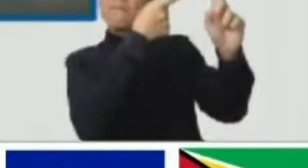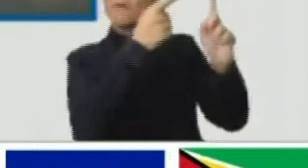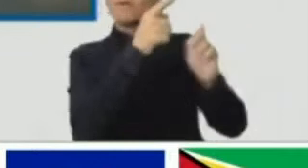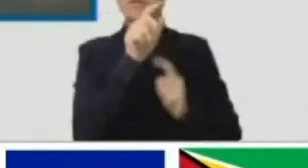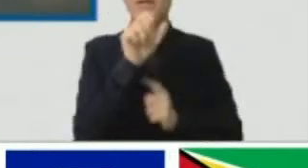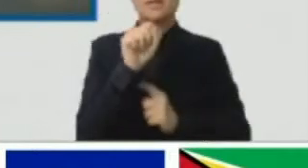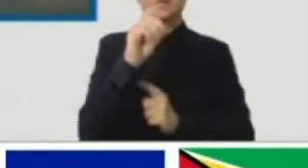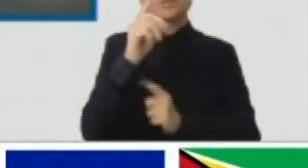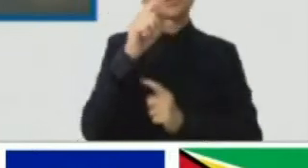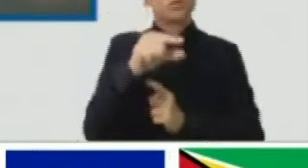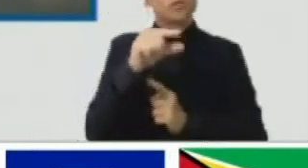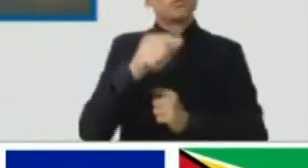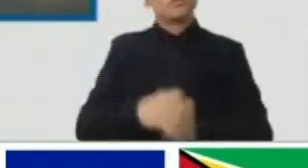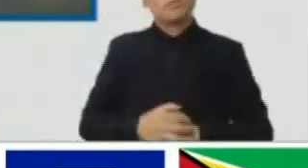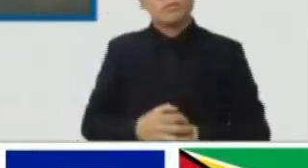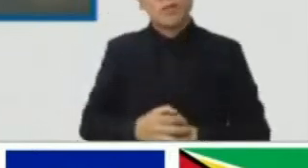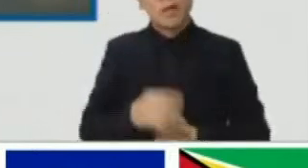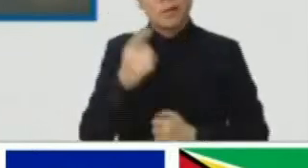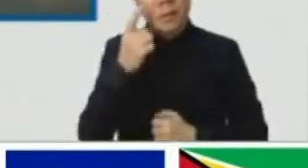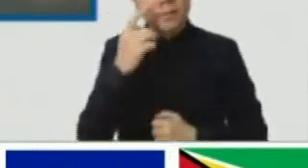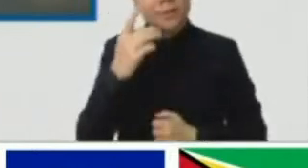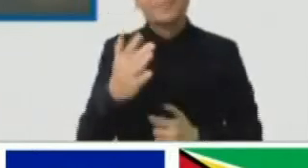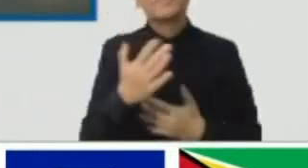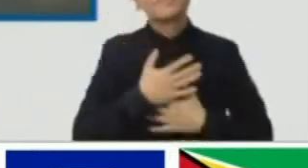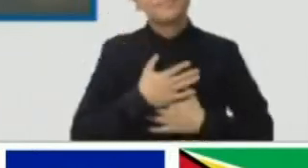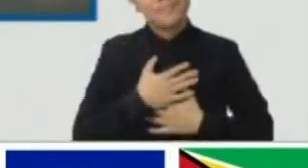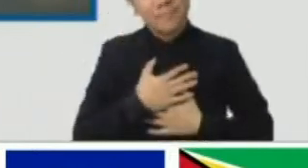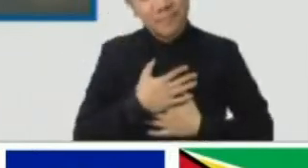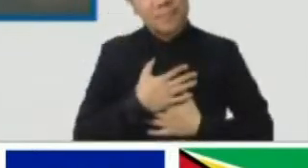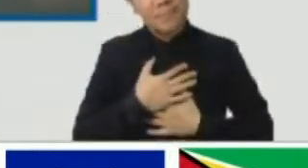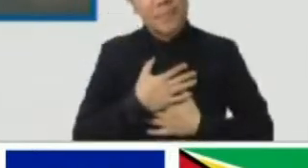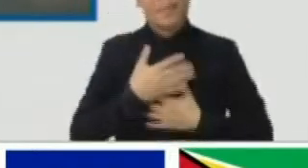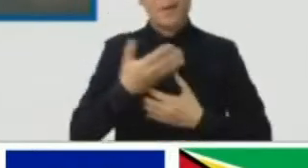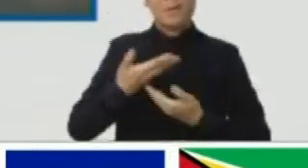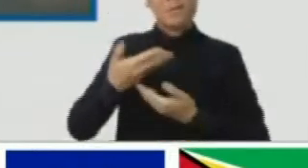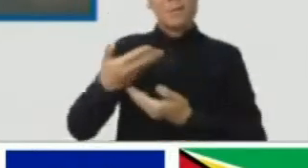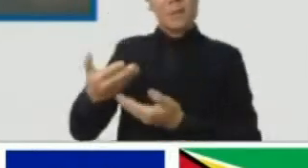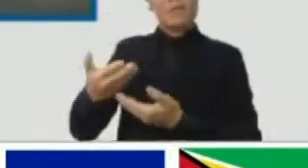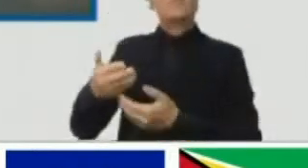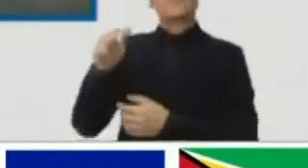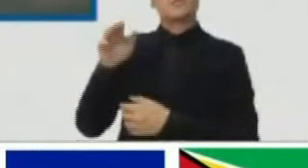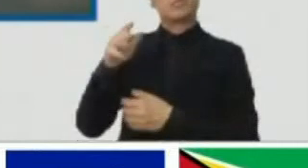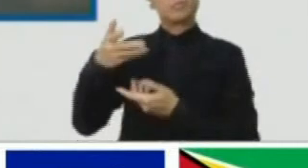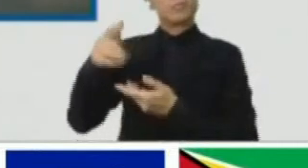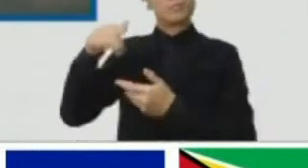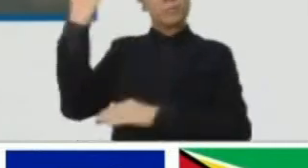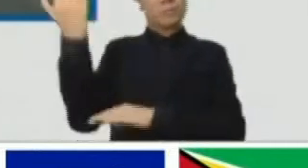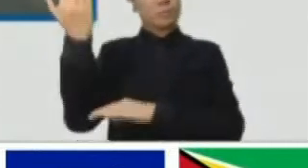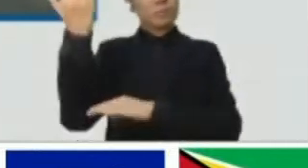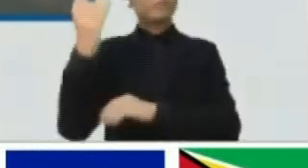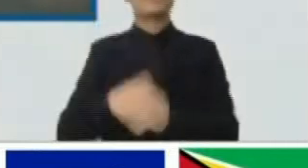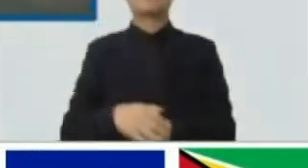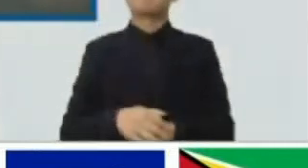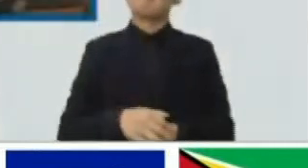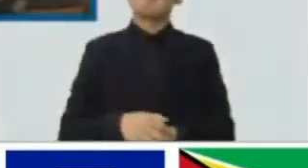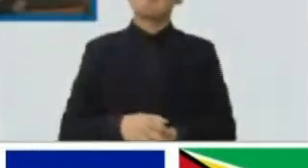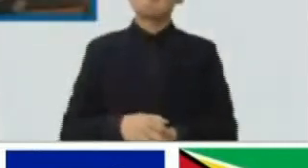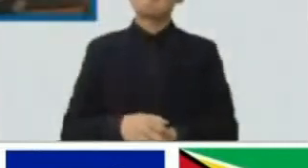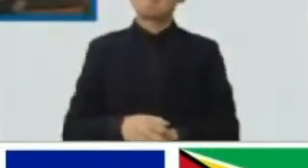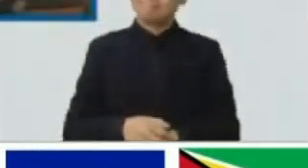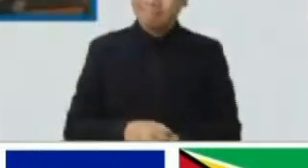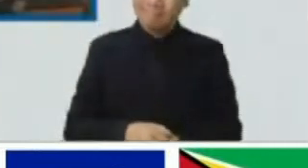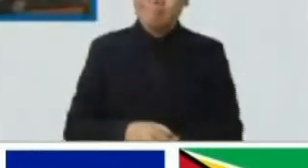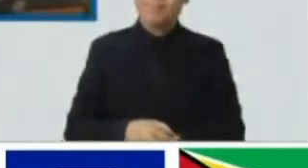This is why I thank you so much for inviting ECLAC in this wonderful opening ceremony.